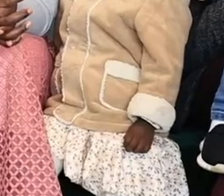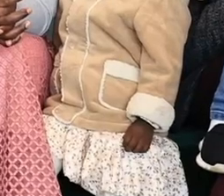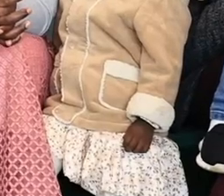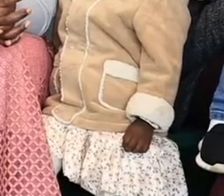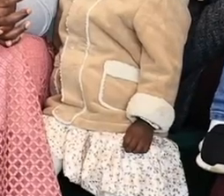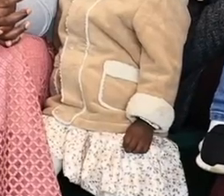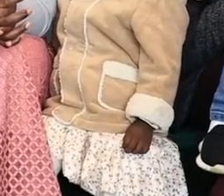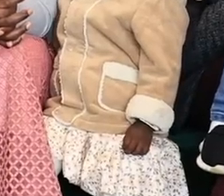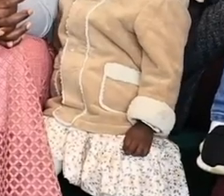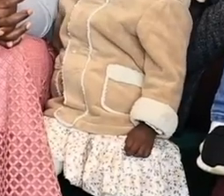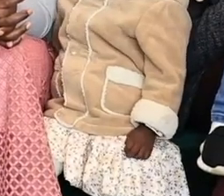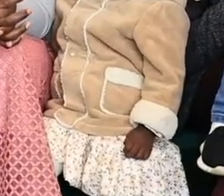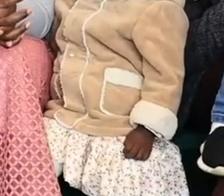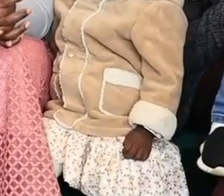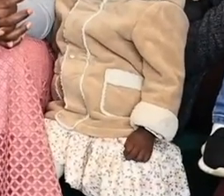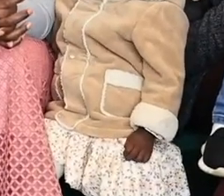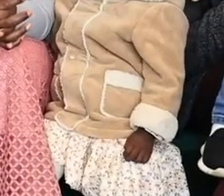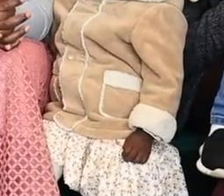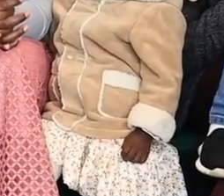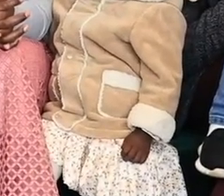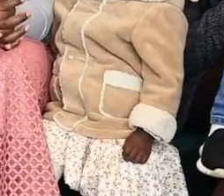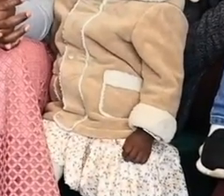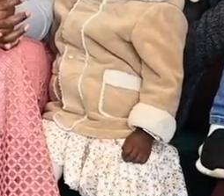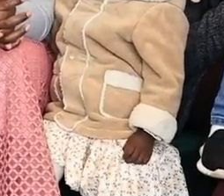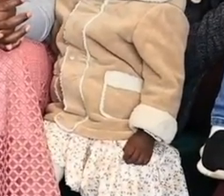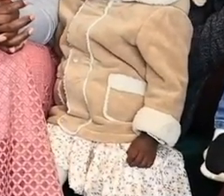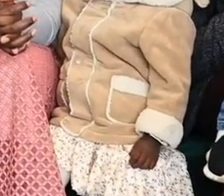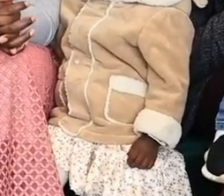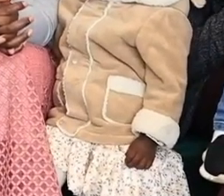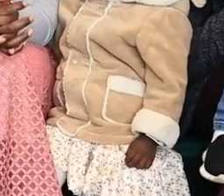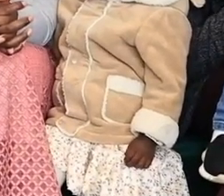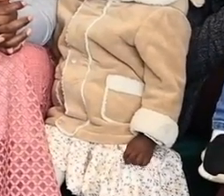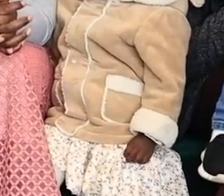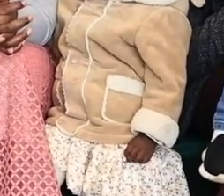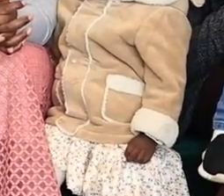table. Be with us this Sabbath